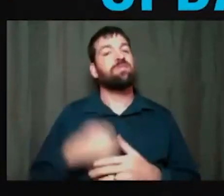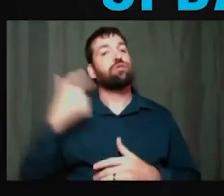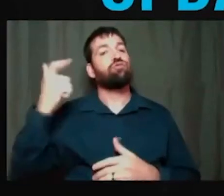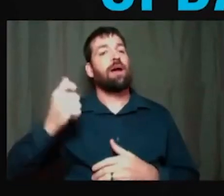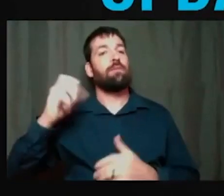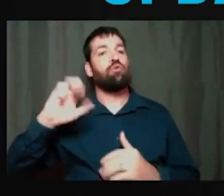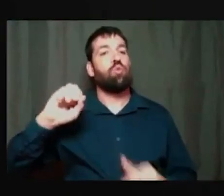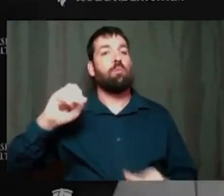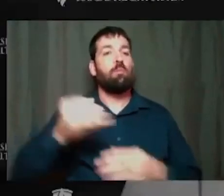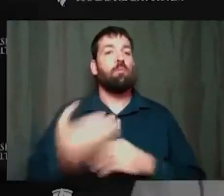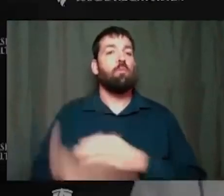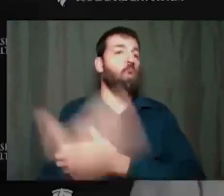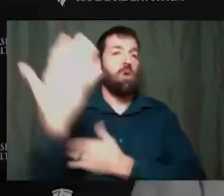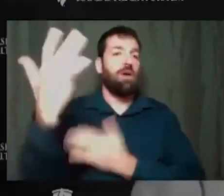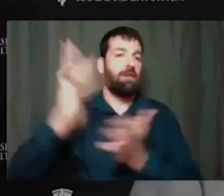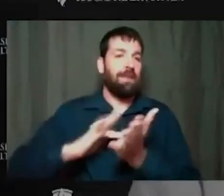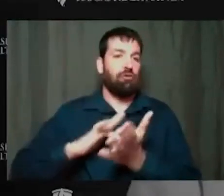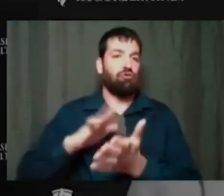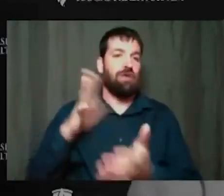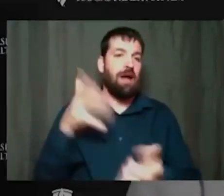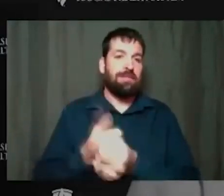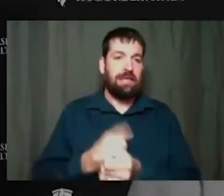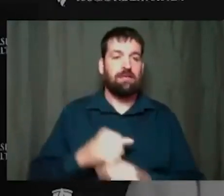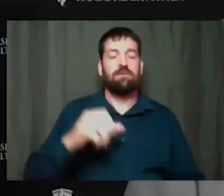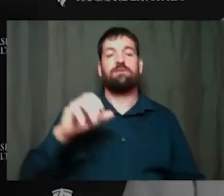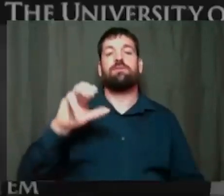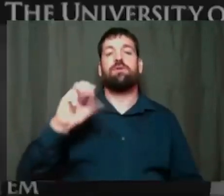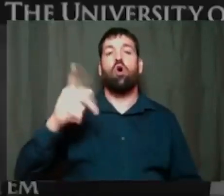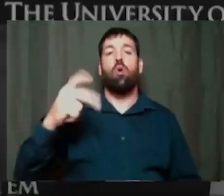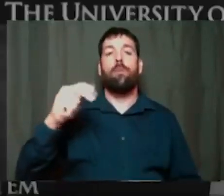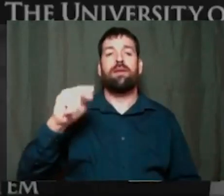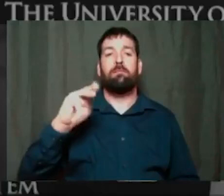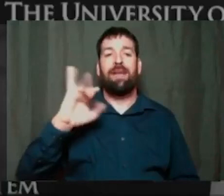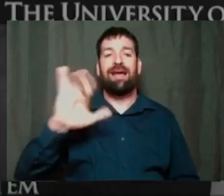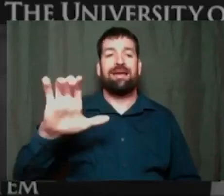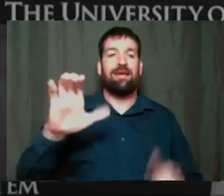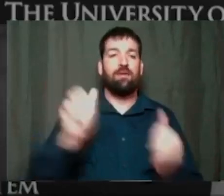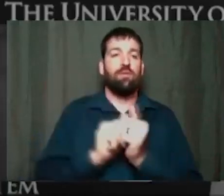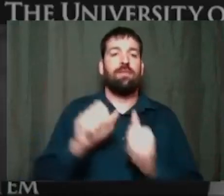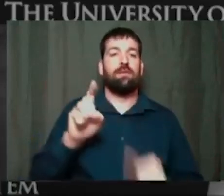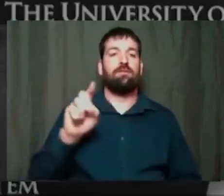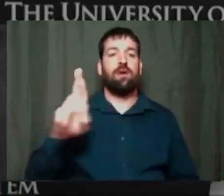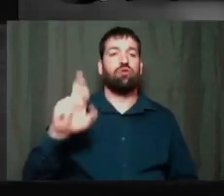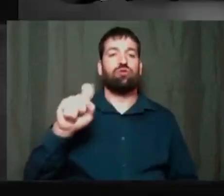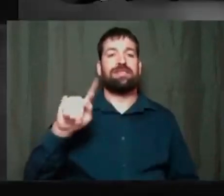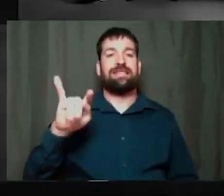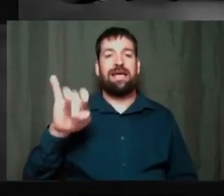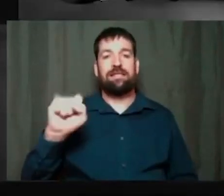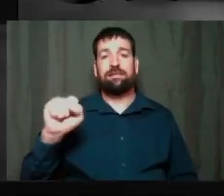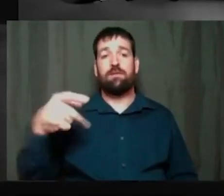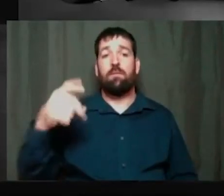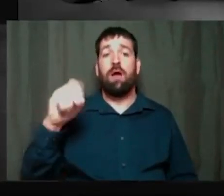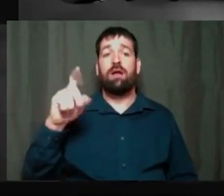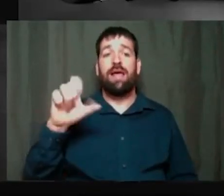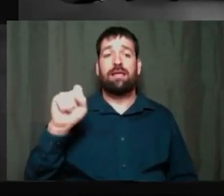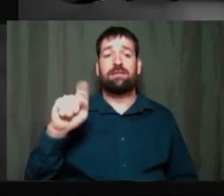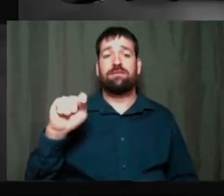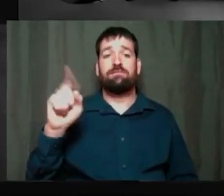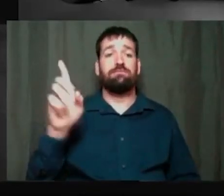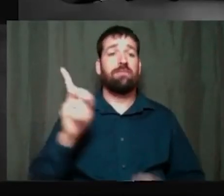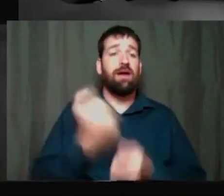medical update and open mics with Dr. Stites podcasts. Now everywhere podcasts are available.